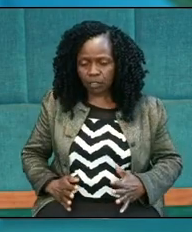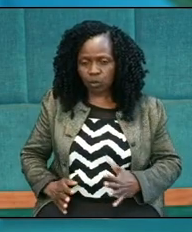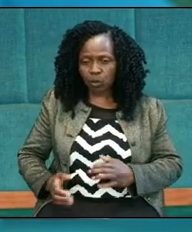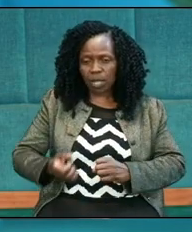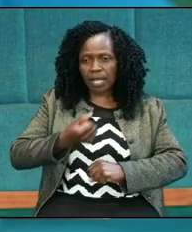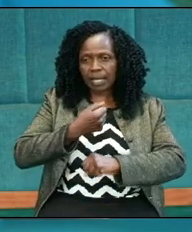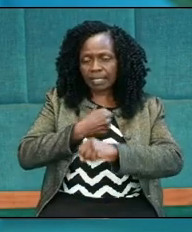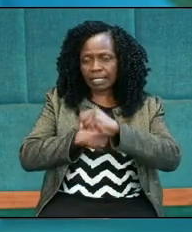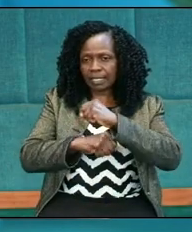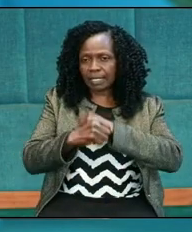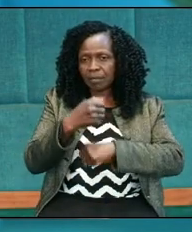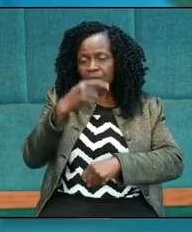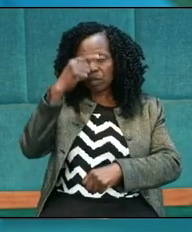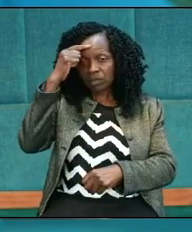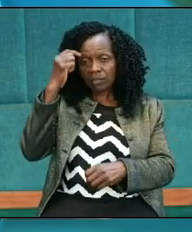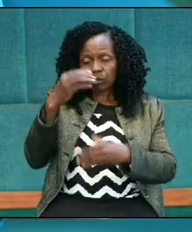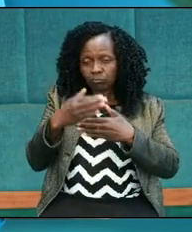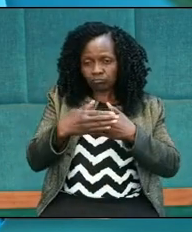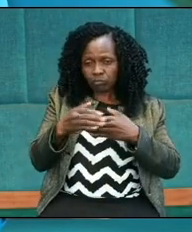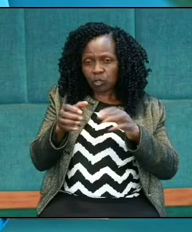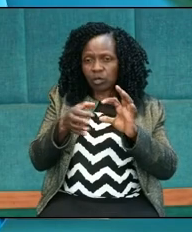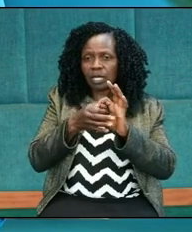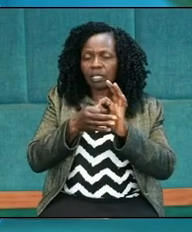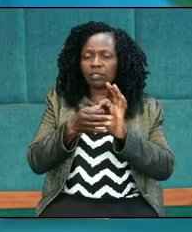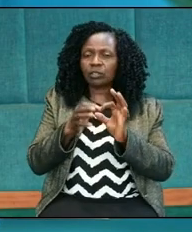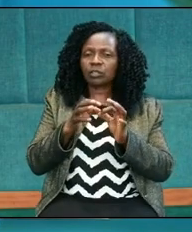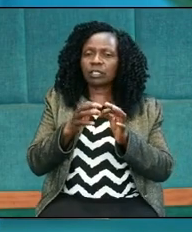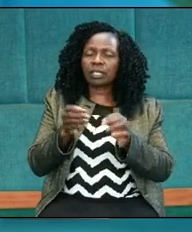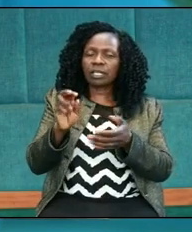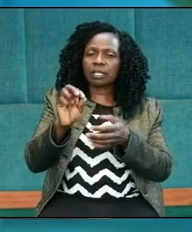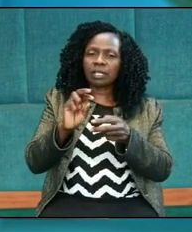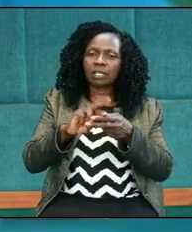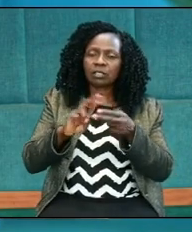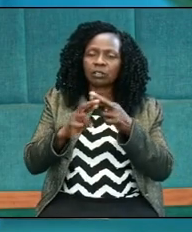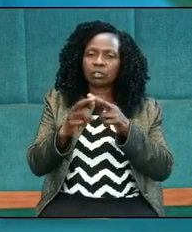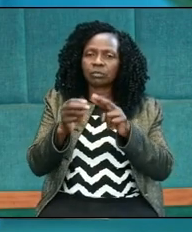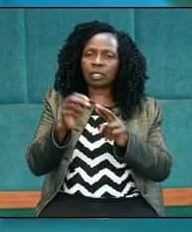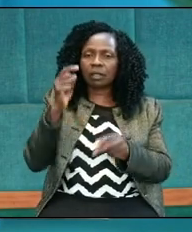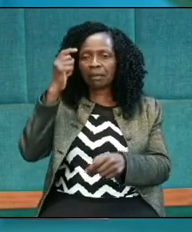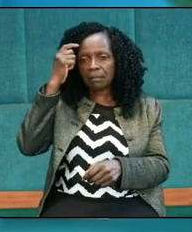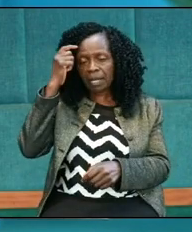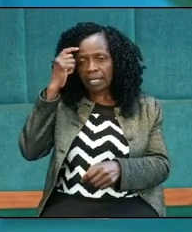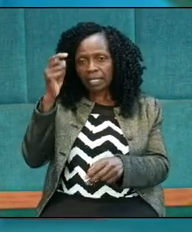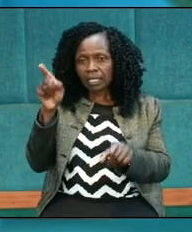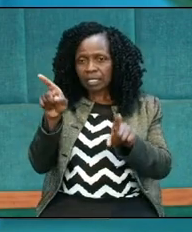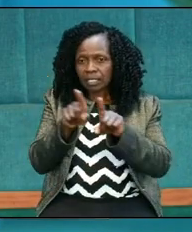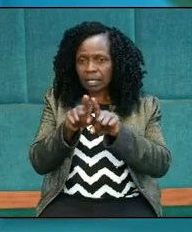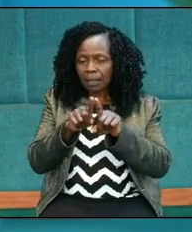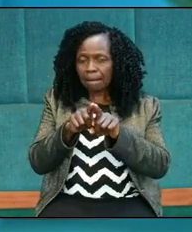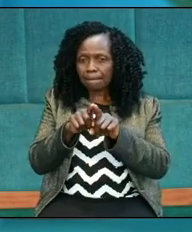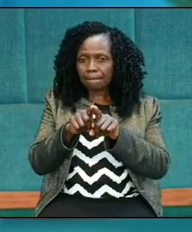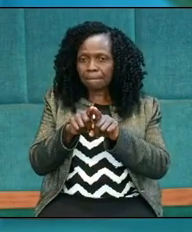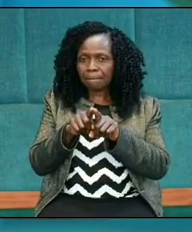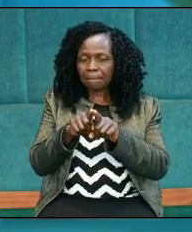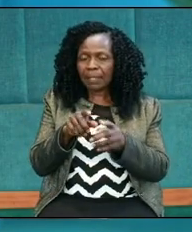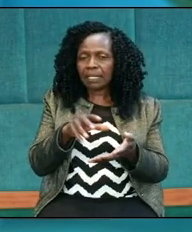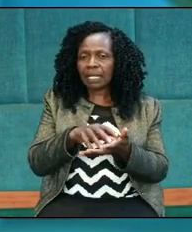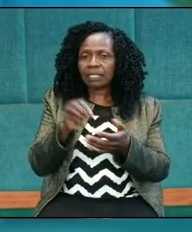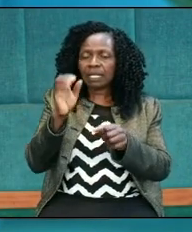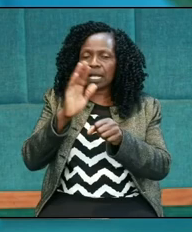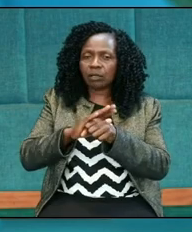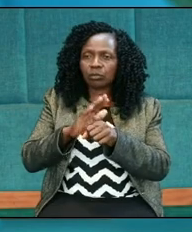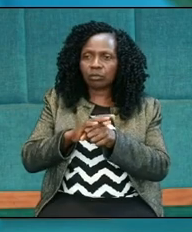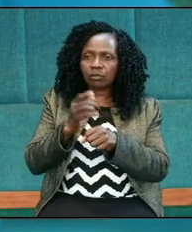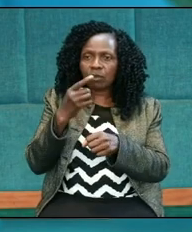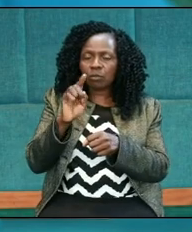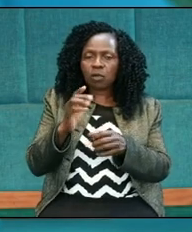exercise, because of that close connection, the relationship, the mind also benefits a lot from your physical